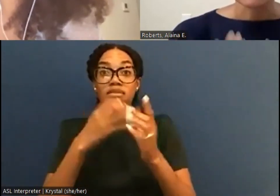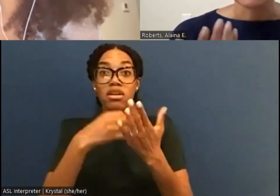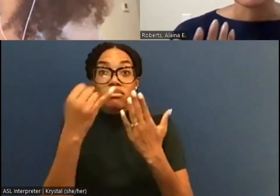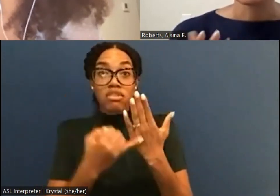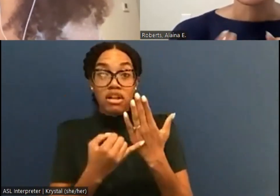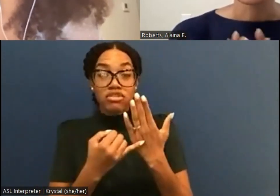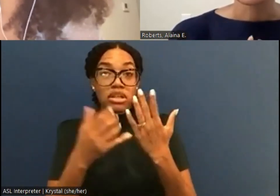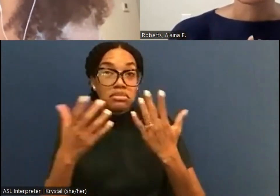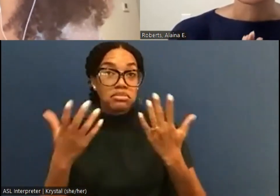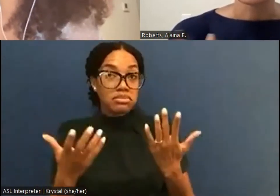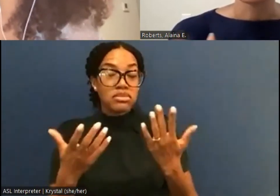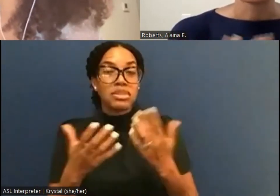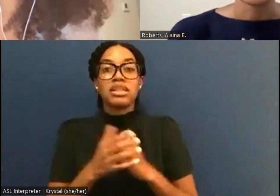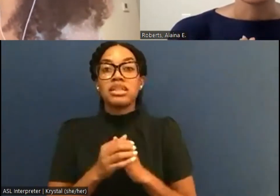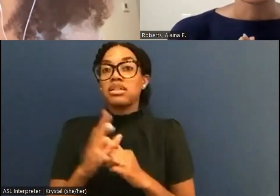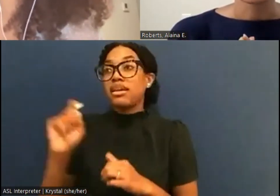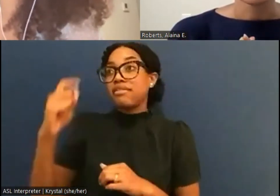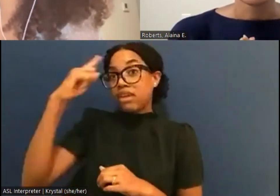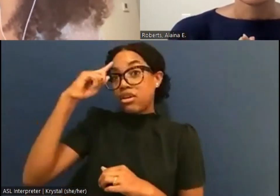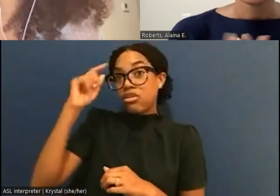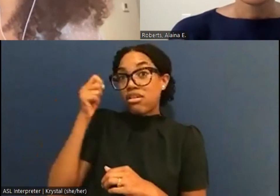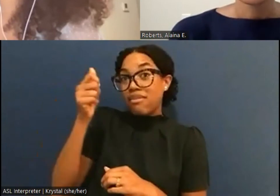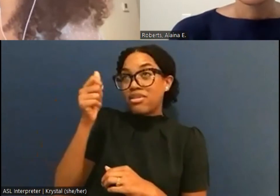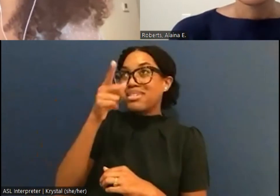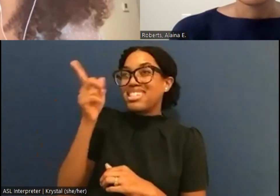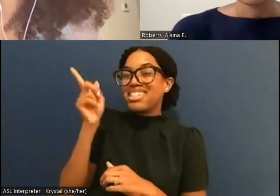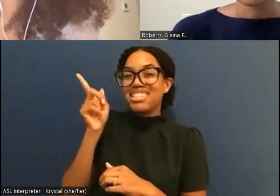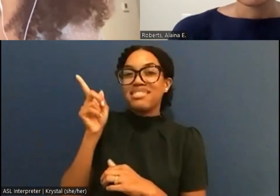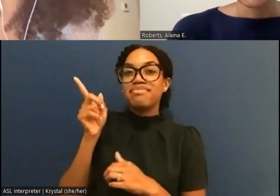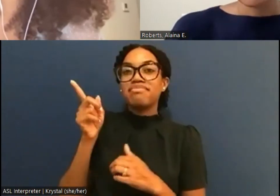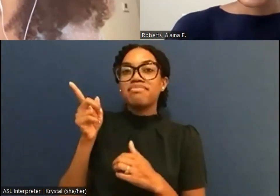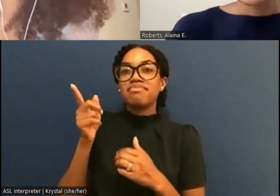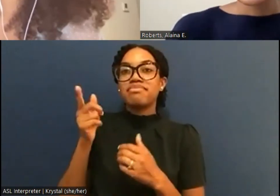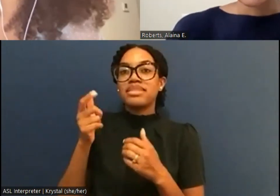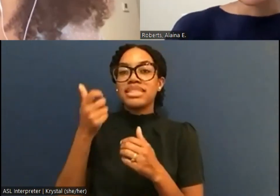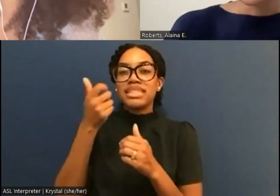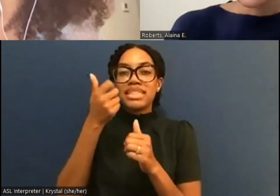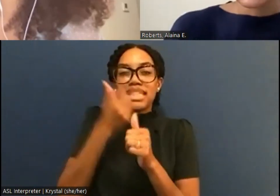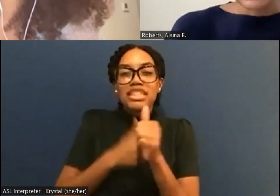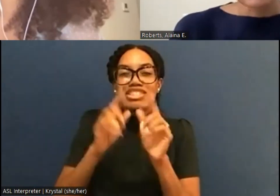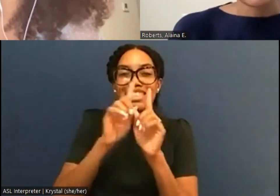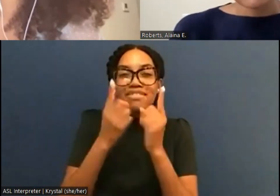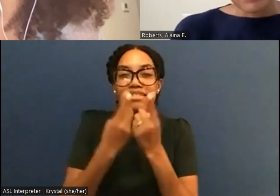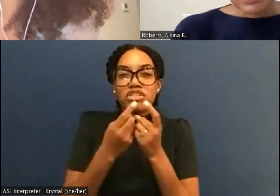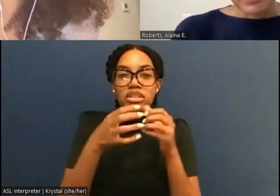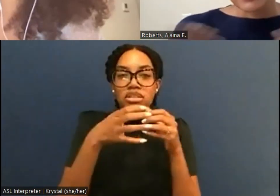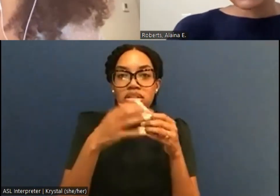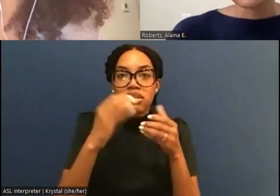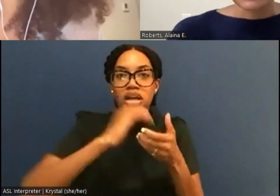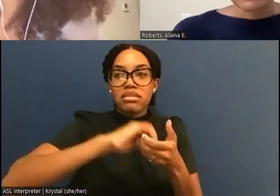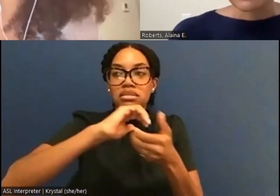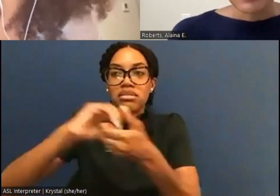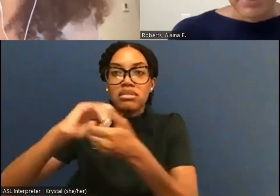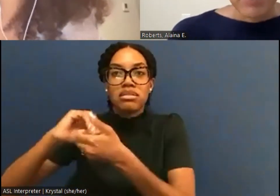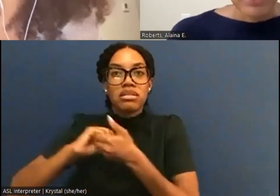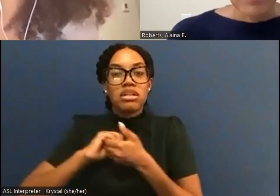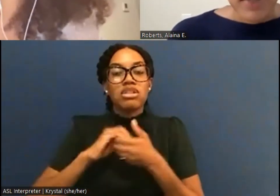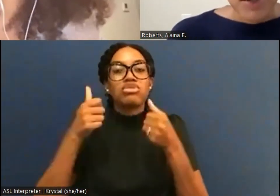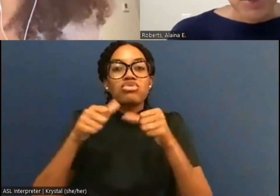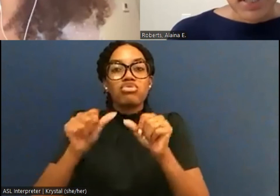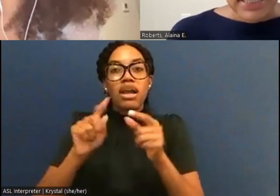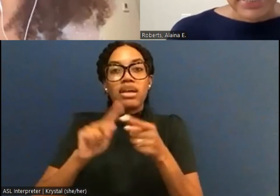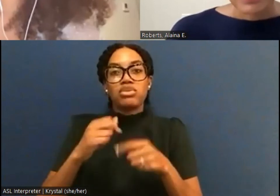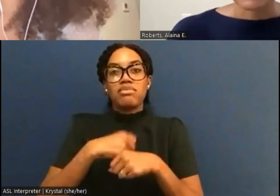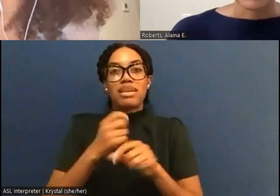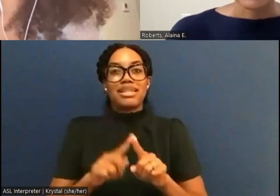different parts of the federal government coming together to, you know, make a difference for at least my family. And the difference isn't the same for